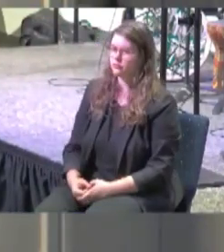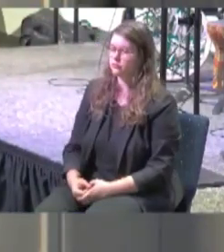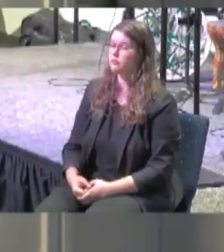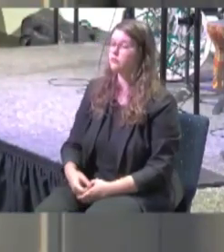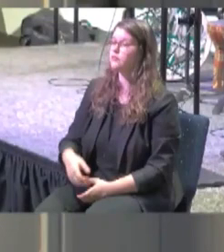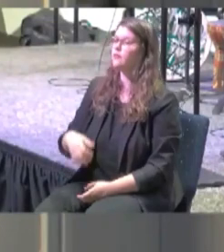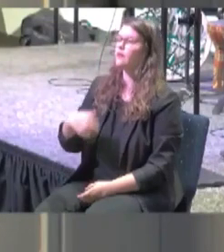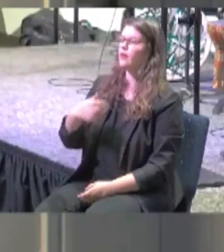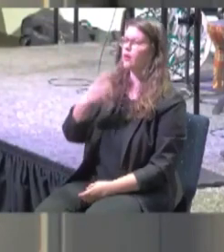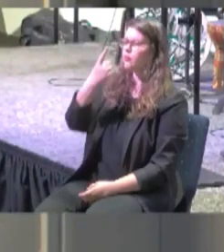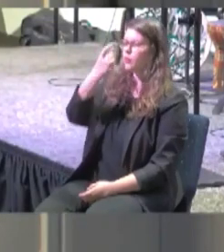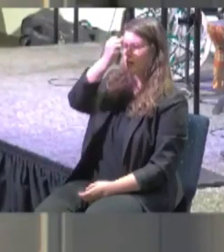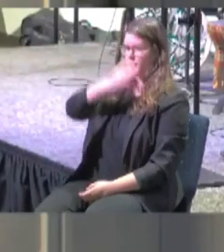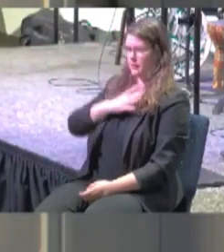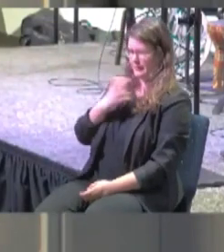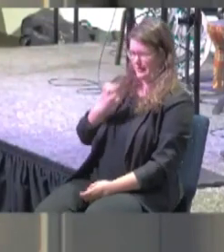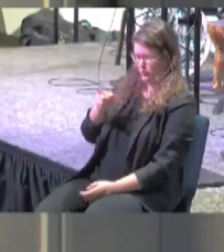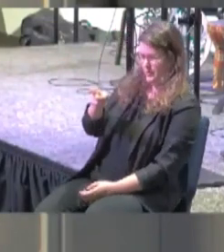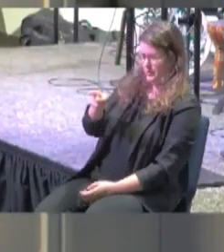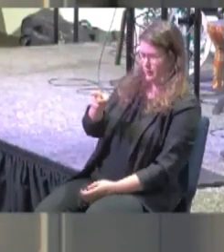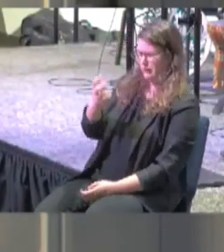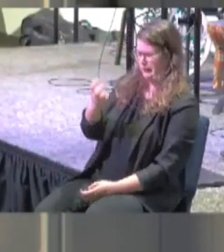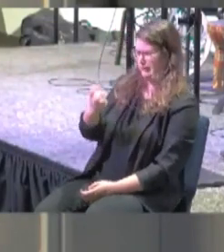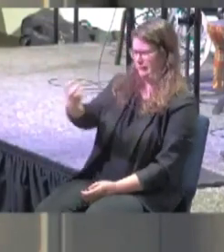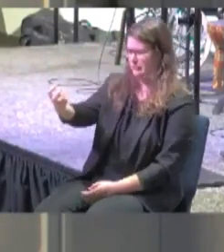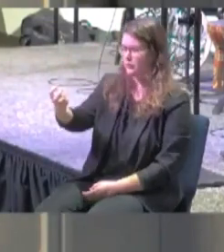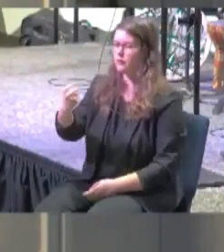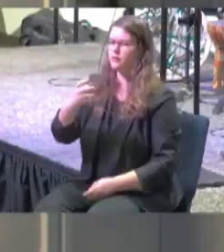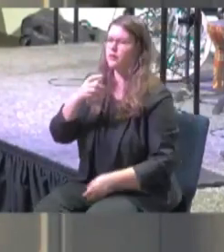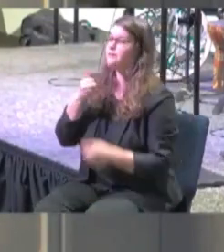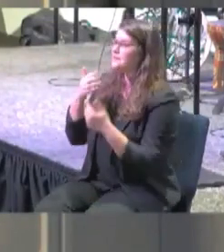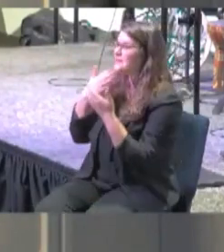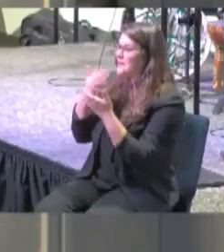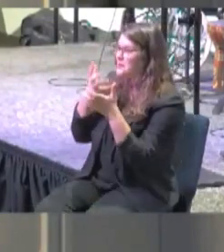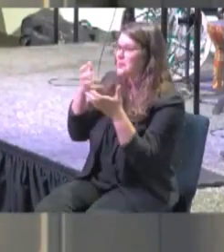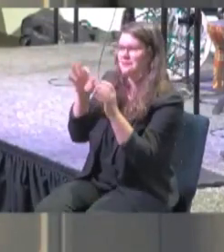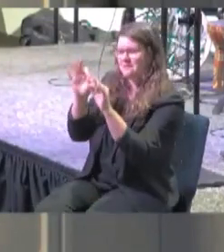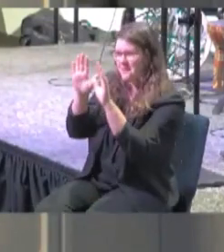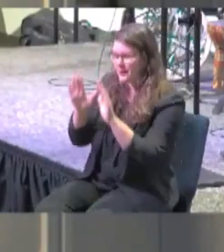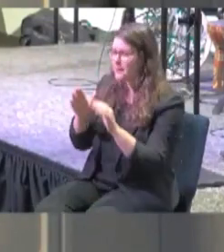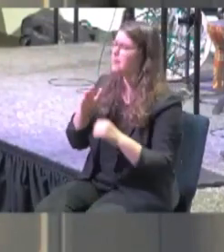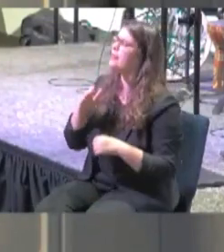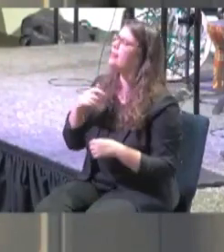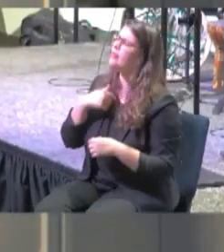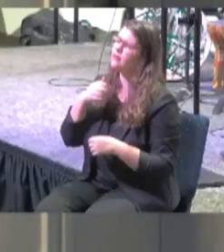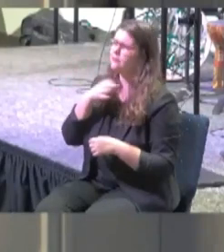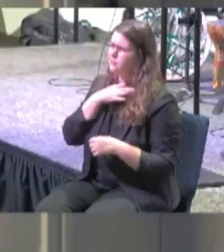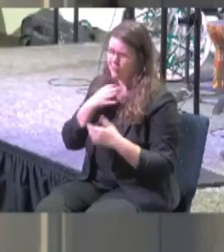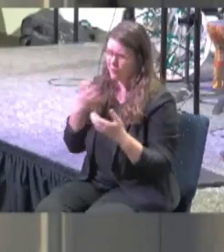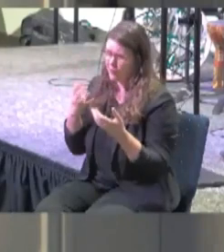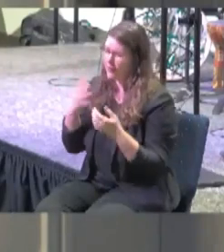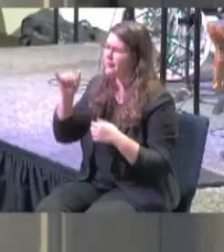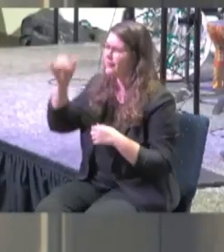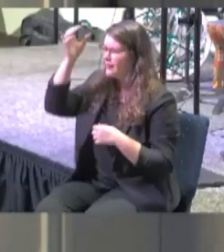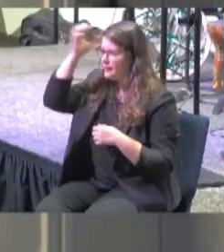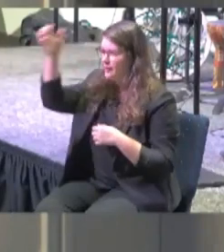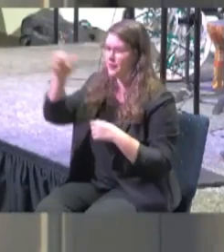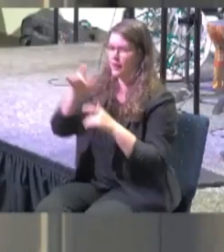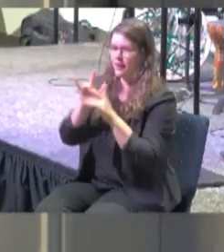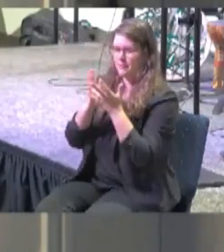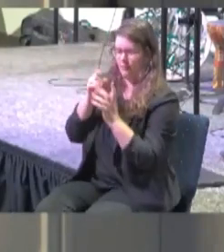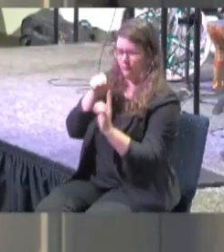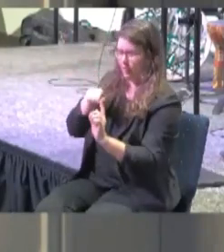Thanks so much for that. That was awesome. So I'm just wondering about, like, this idea that the Bible should always be